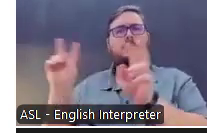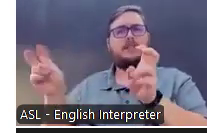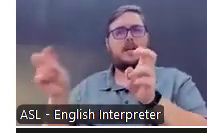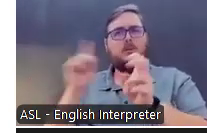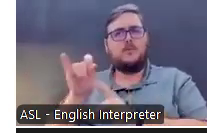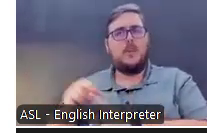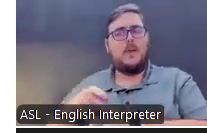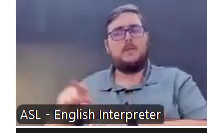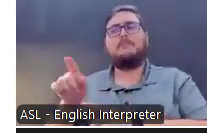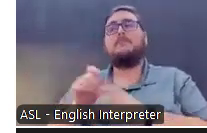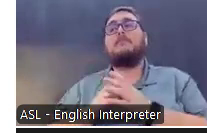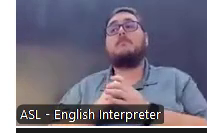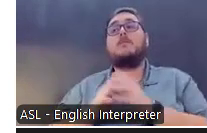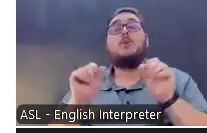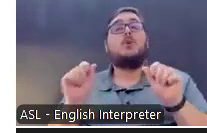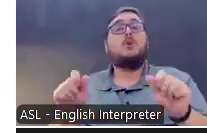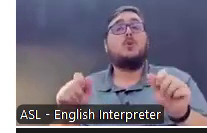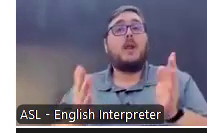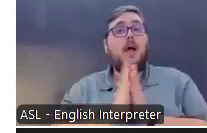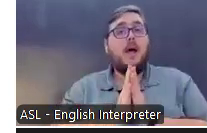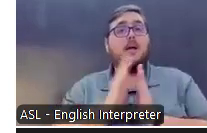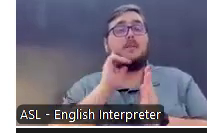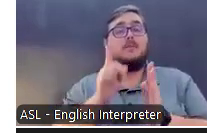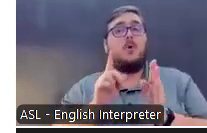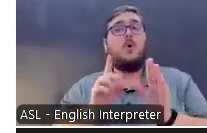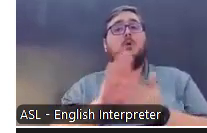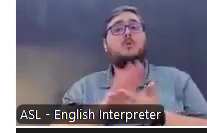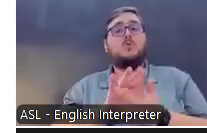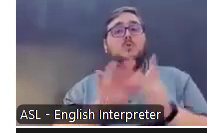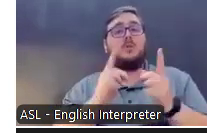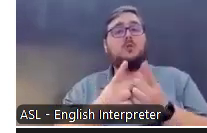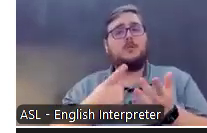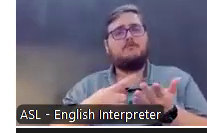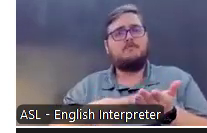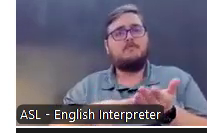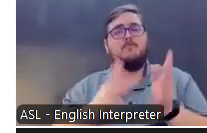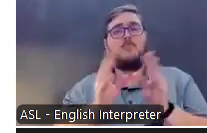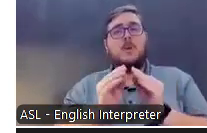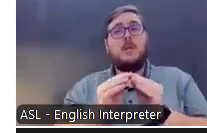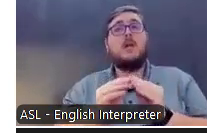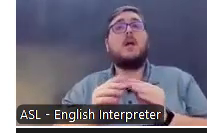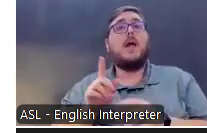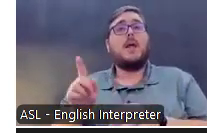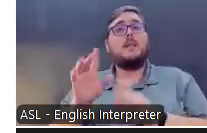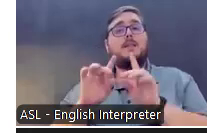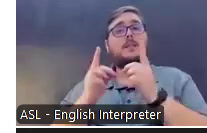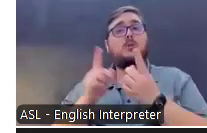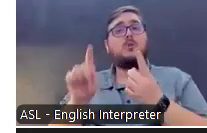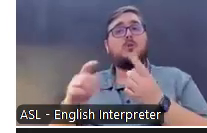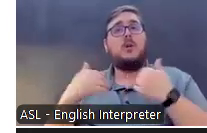school districts should have procedural safeguards under Section 504, and that should contain information about due process